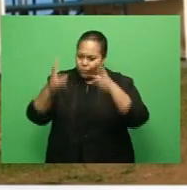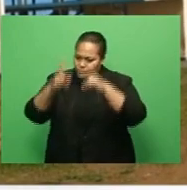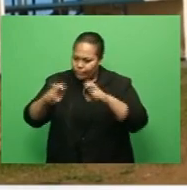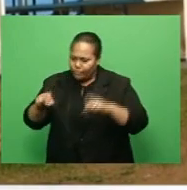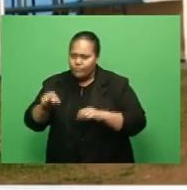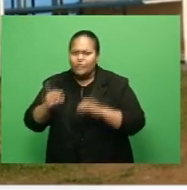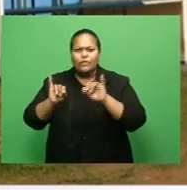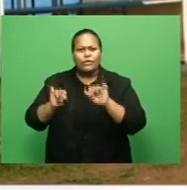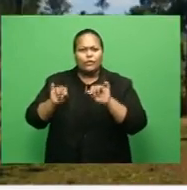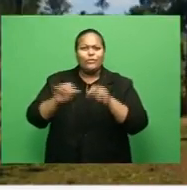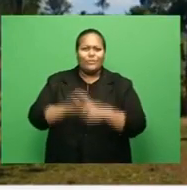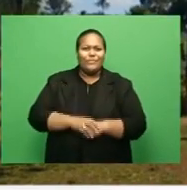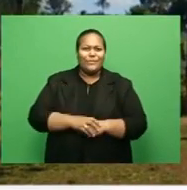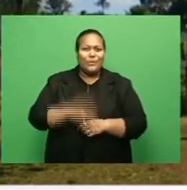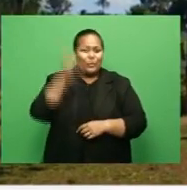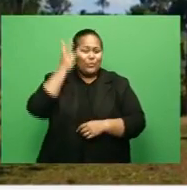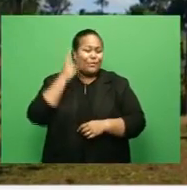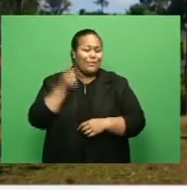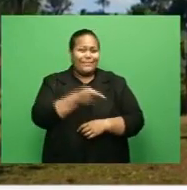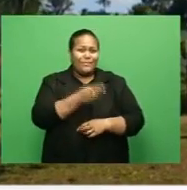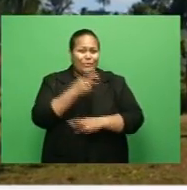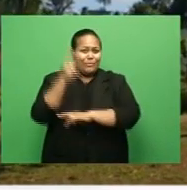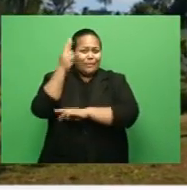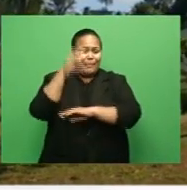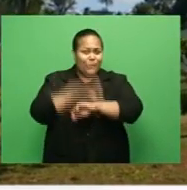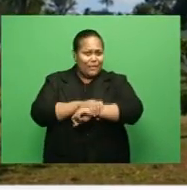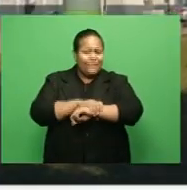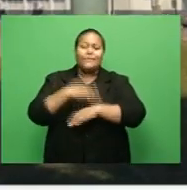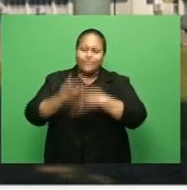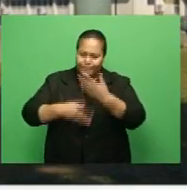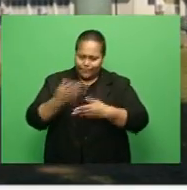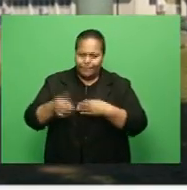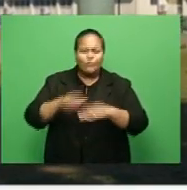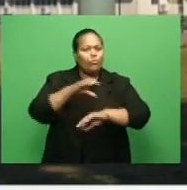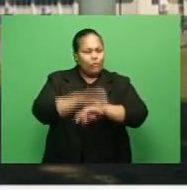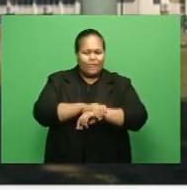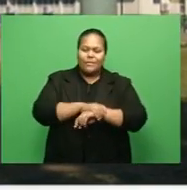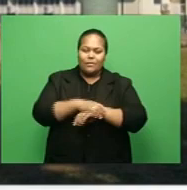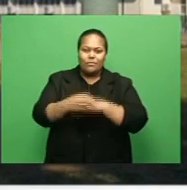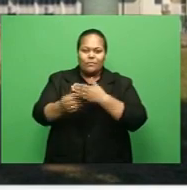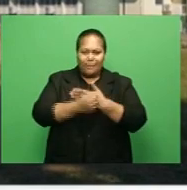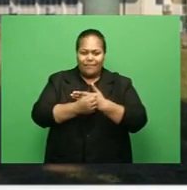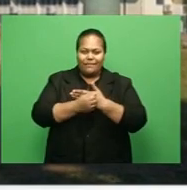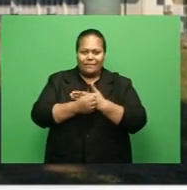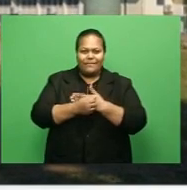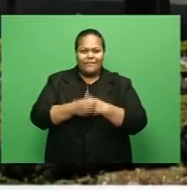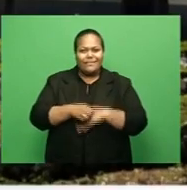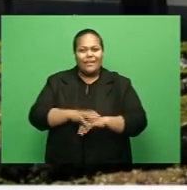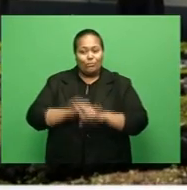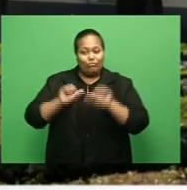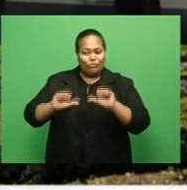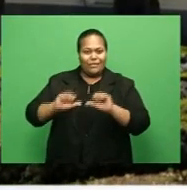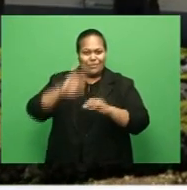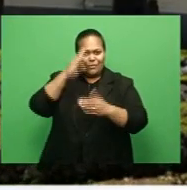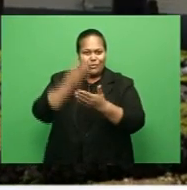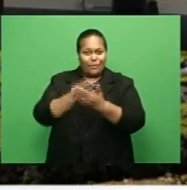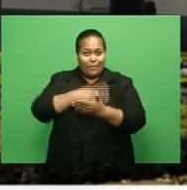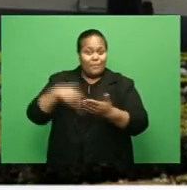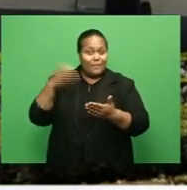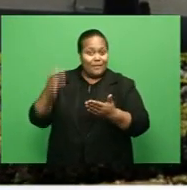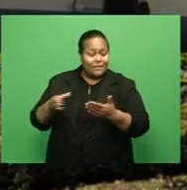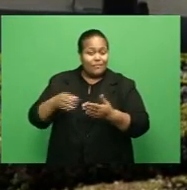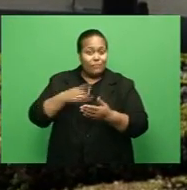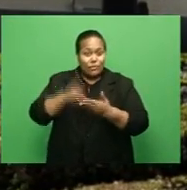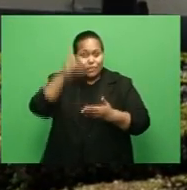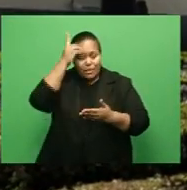spokesperson Ananai Soro says officers will also maintain safety and security. Minister for Education Rosie Akbar confirms that a